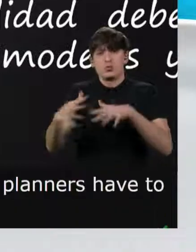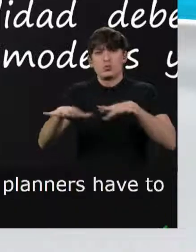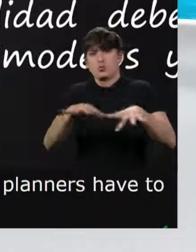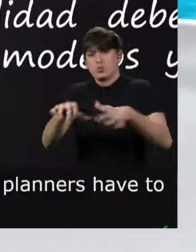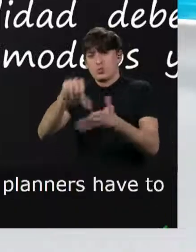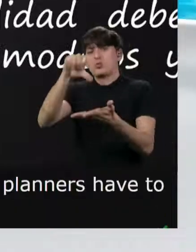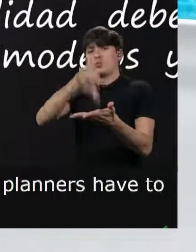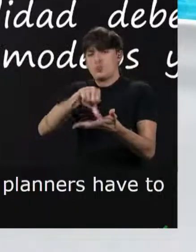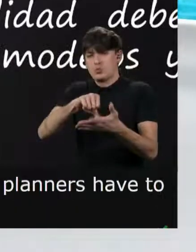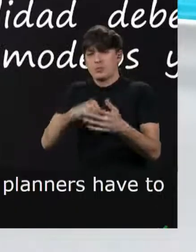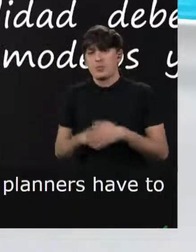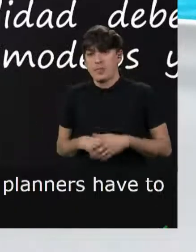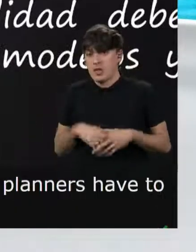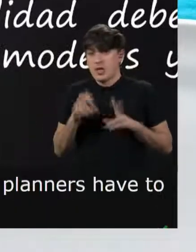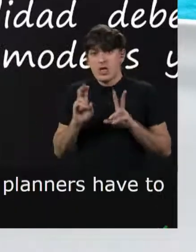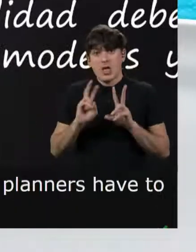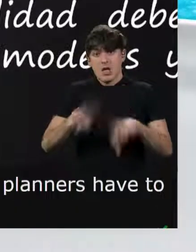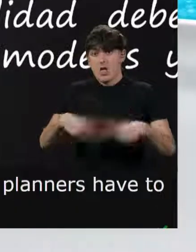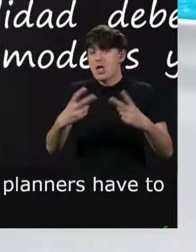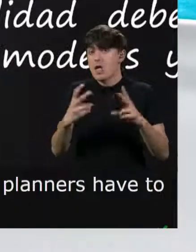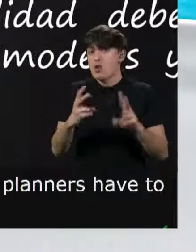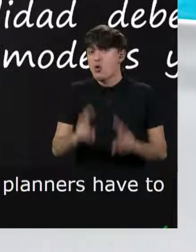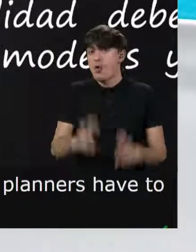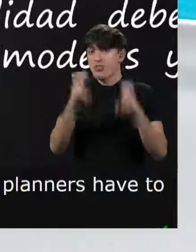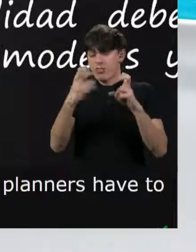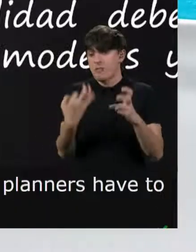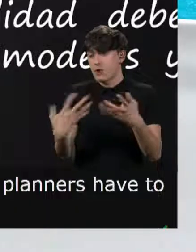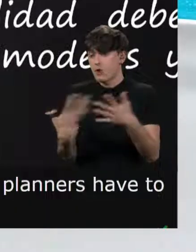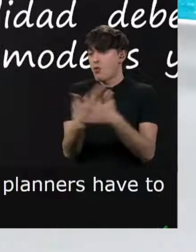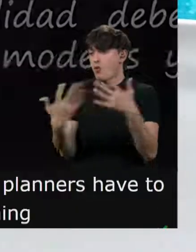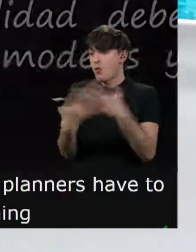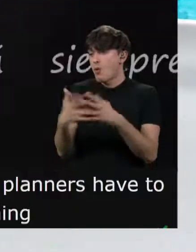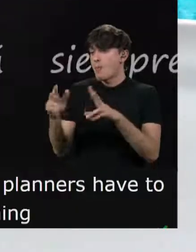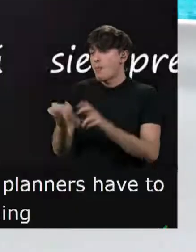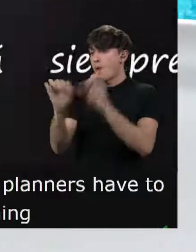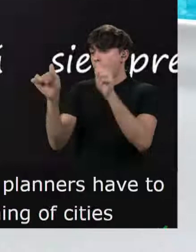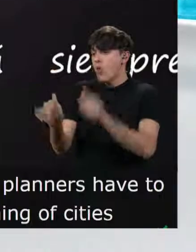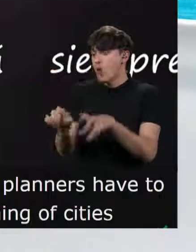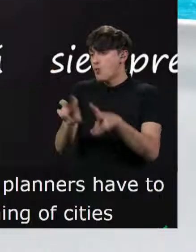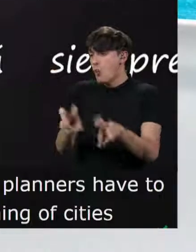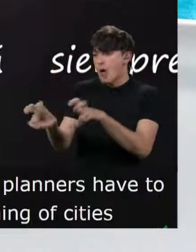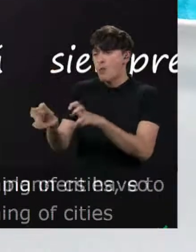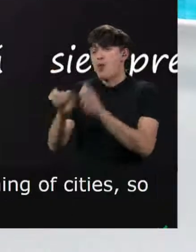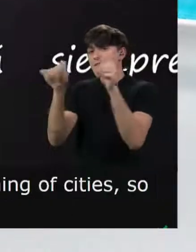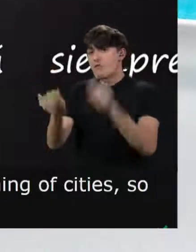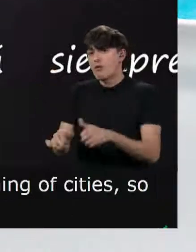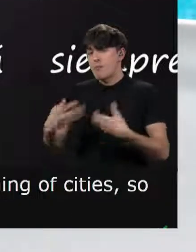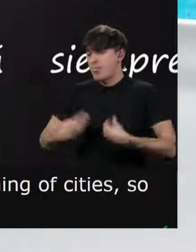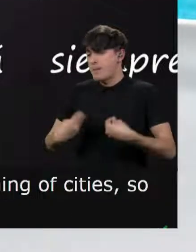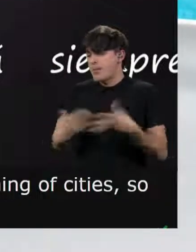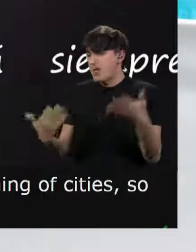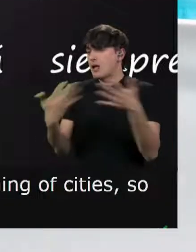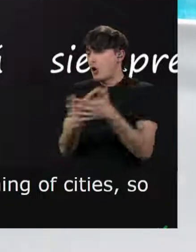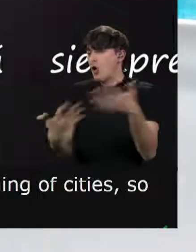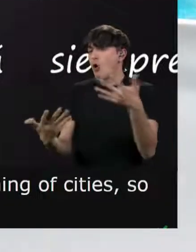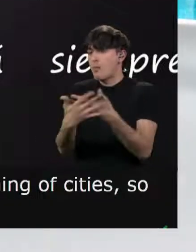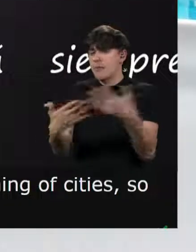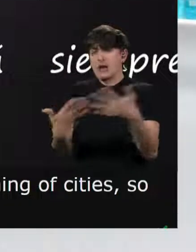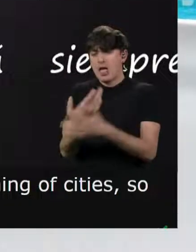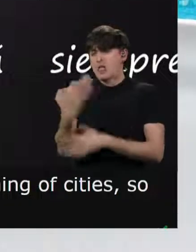an important element in the planning of cities. So mobility needs to be combined with new models, new